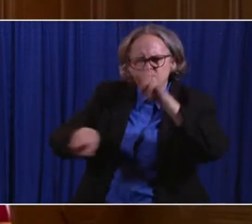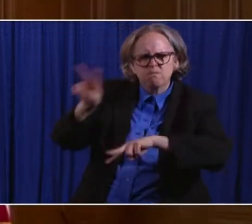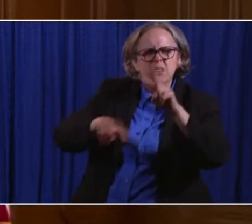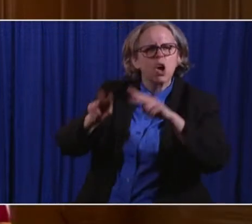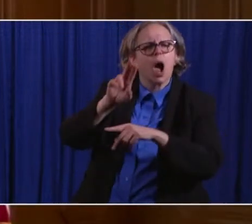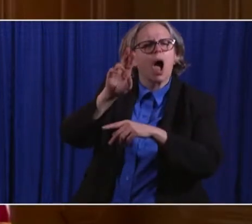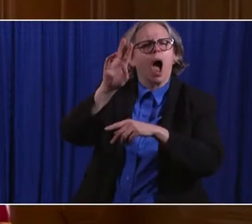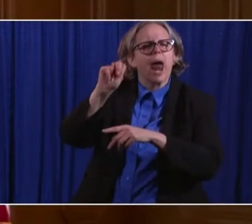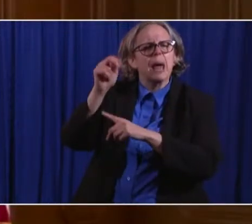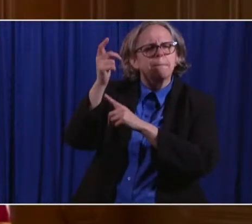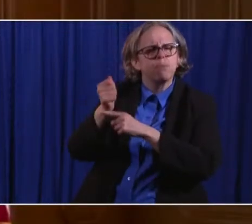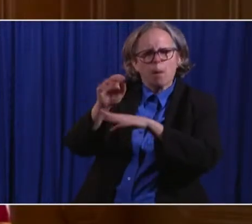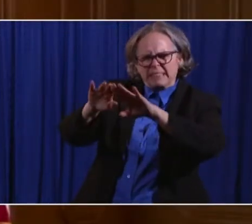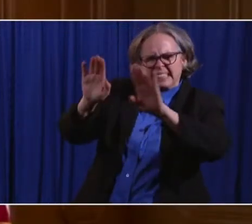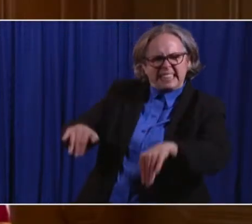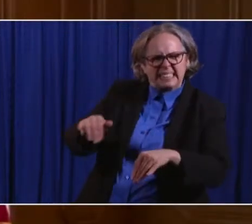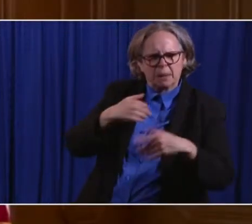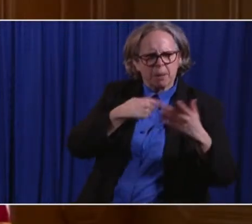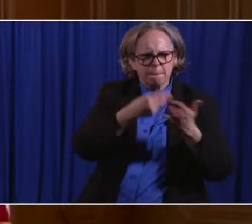news.